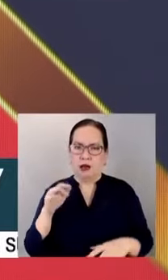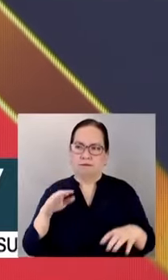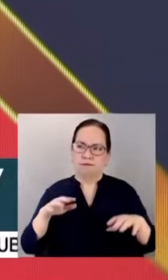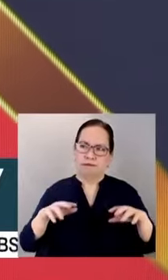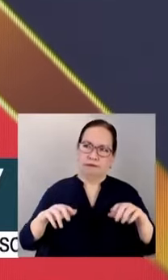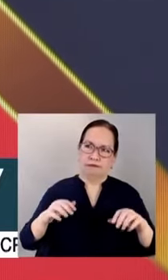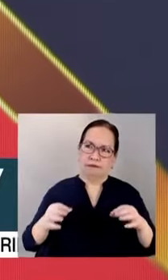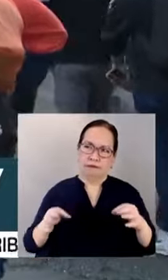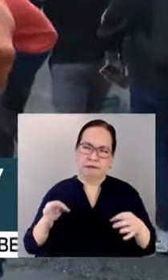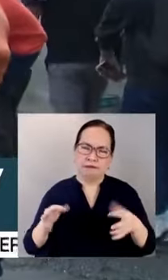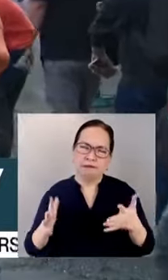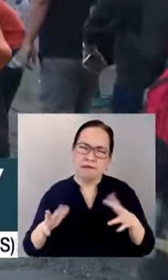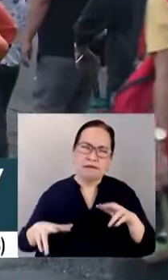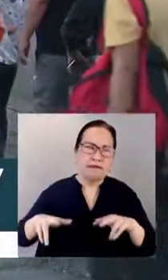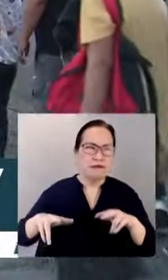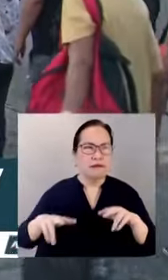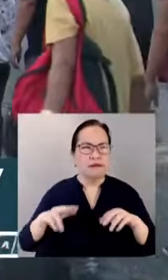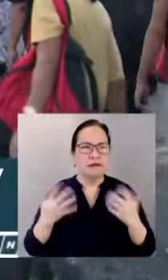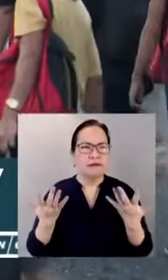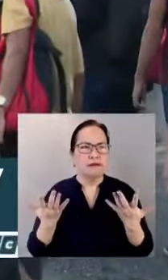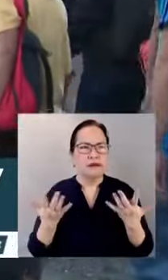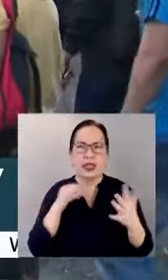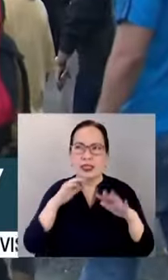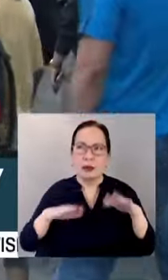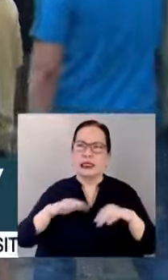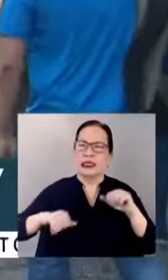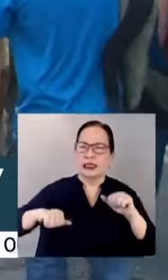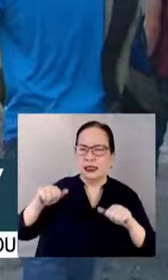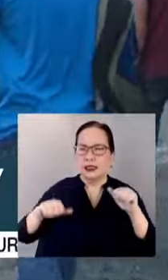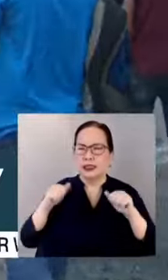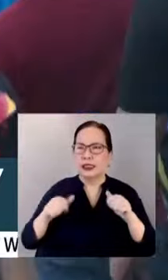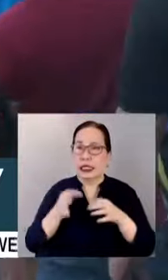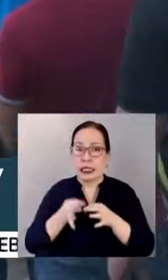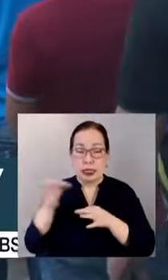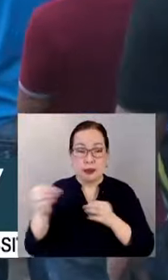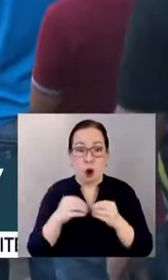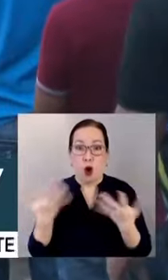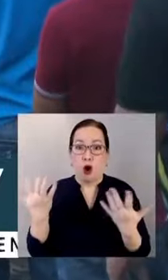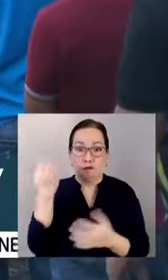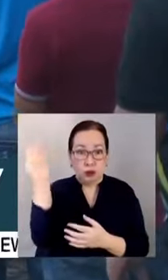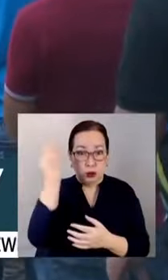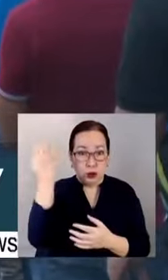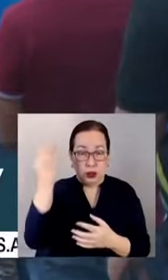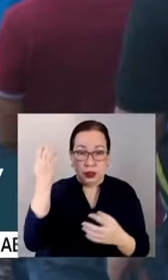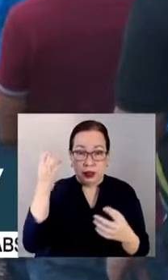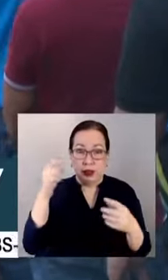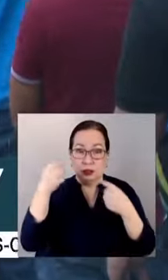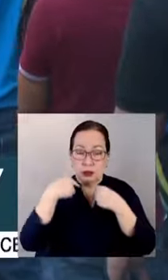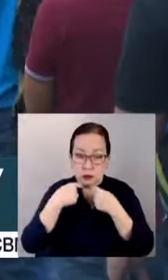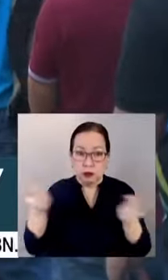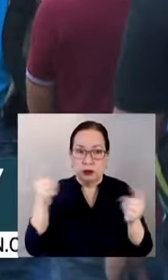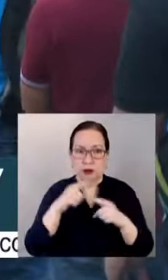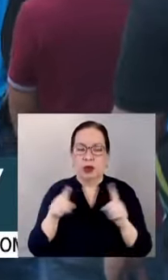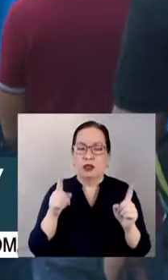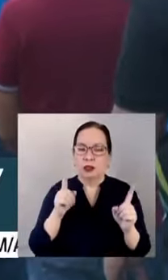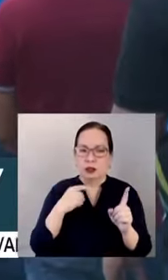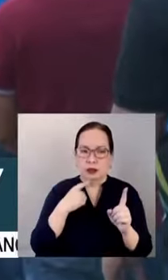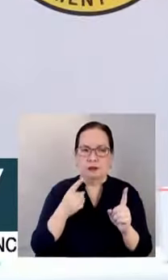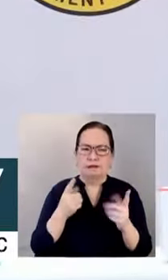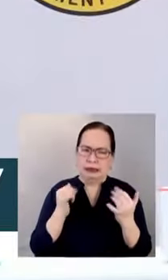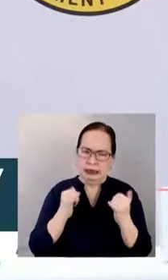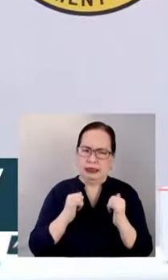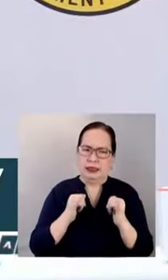country's state of calamity. Verhera says that while they will heed the president's decision, the extension of the state of calamity remains